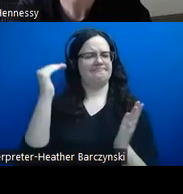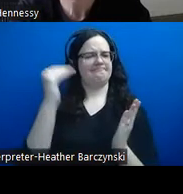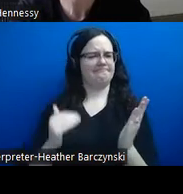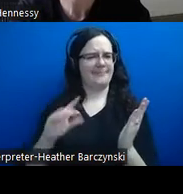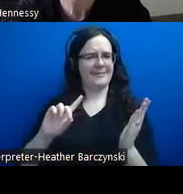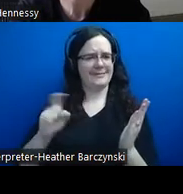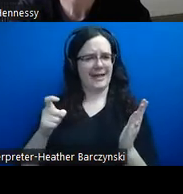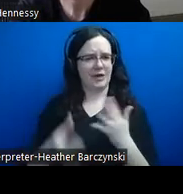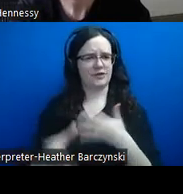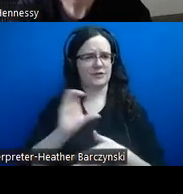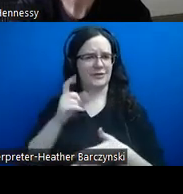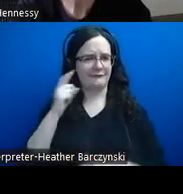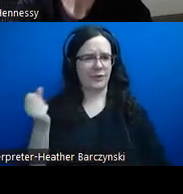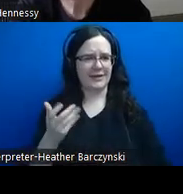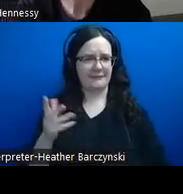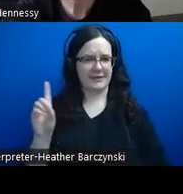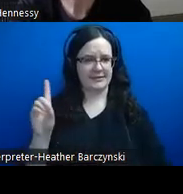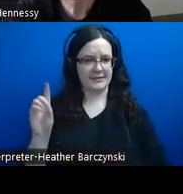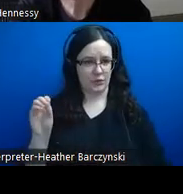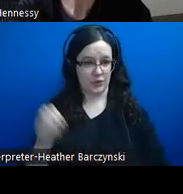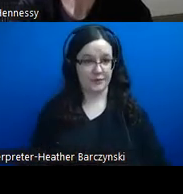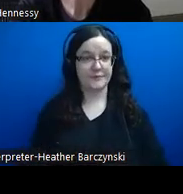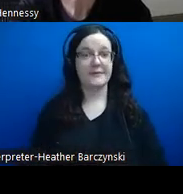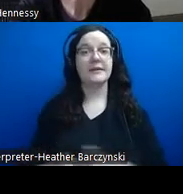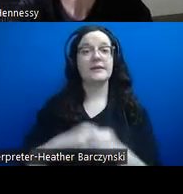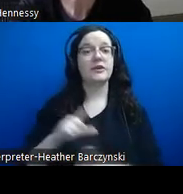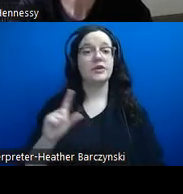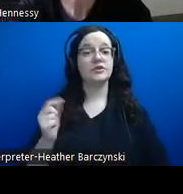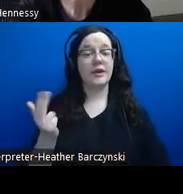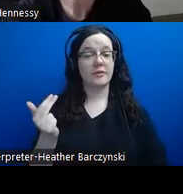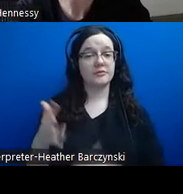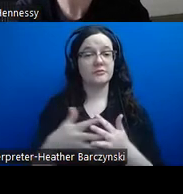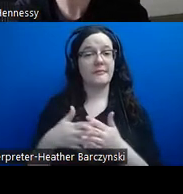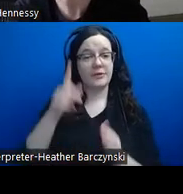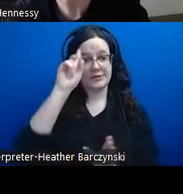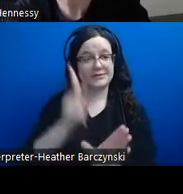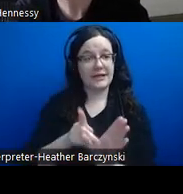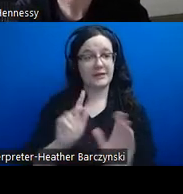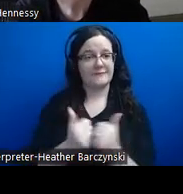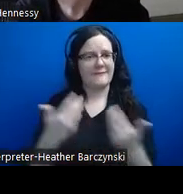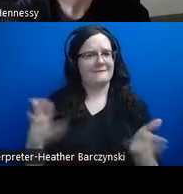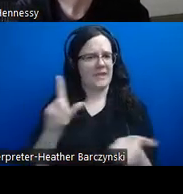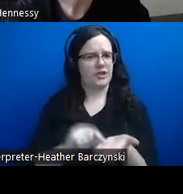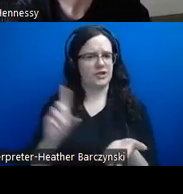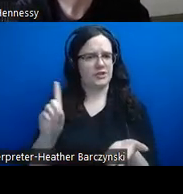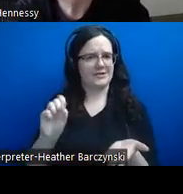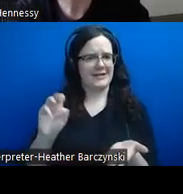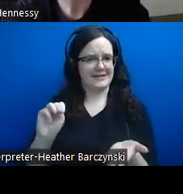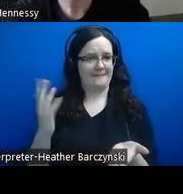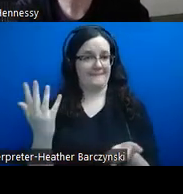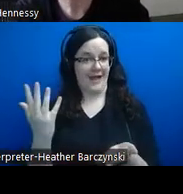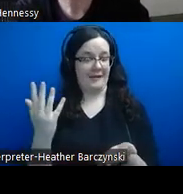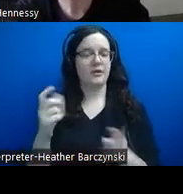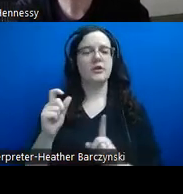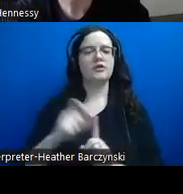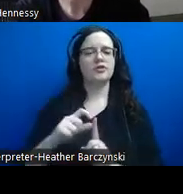for gambling disorder. In 2013, the American Psychiatric Association published the DSM-5, where the term